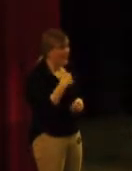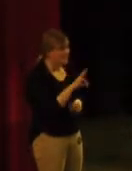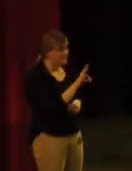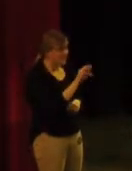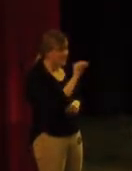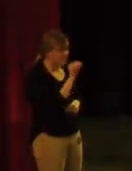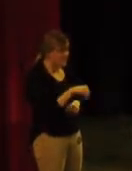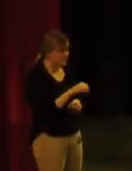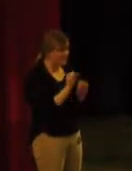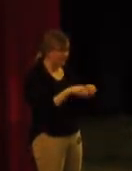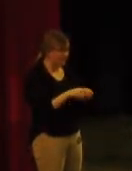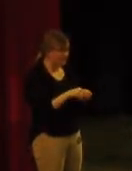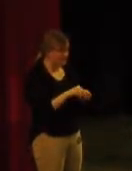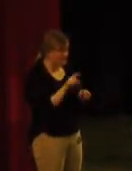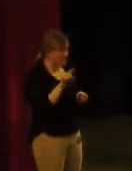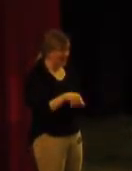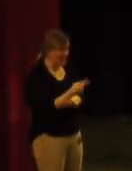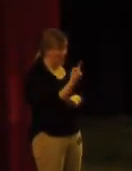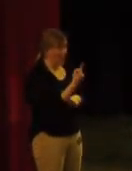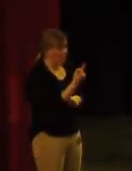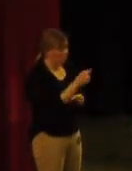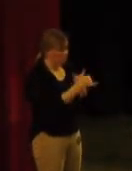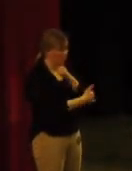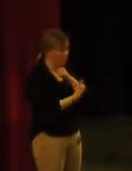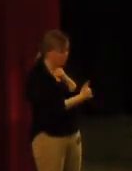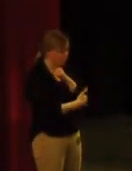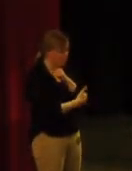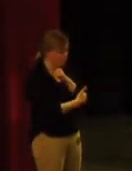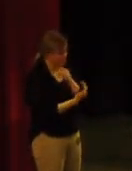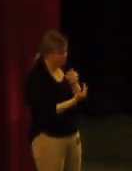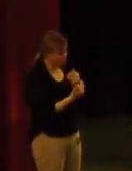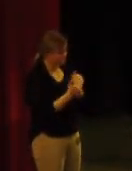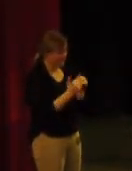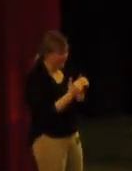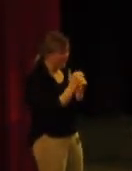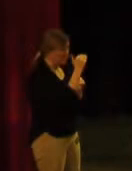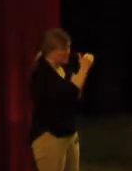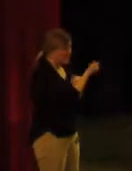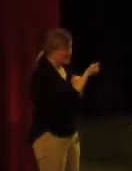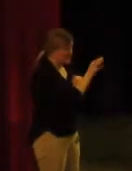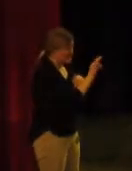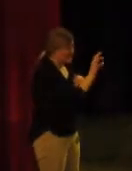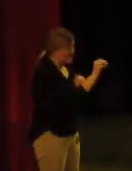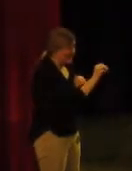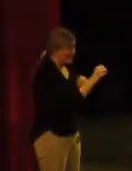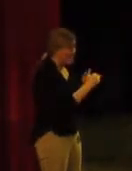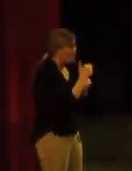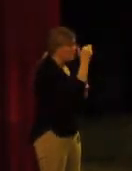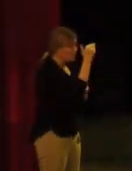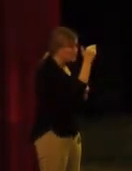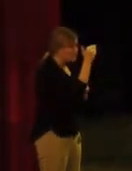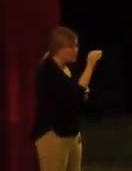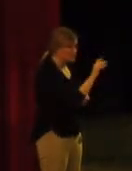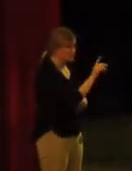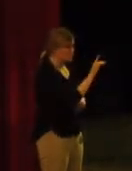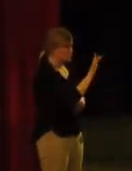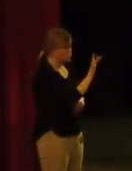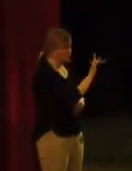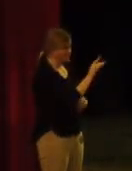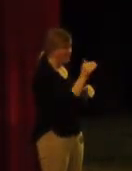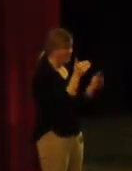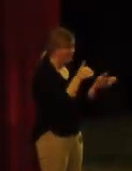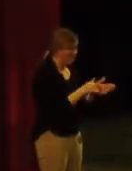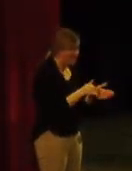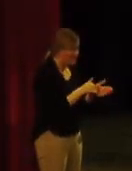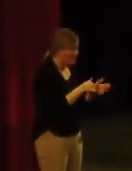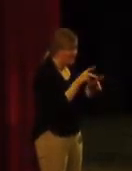in could be from any one country. So even with the big increase in 1990, only up to about 25,000 people could come from any